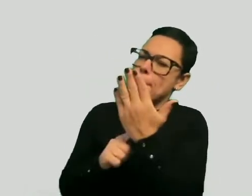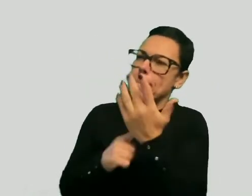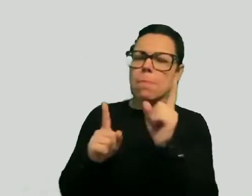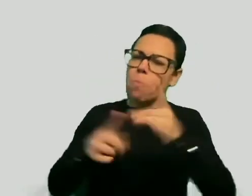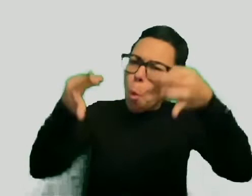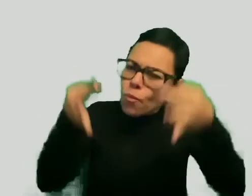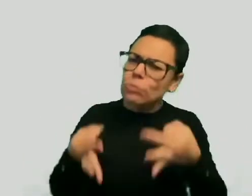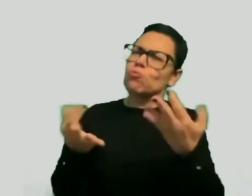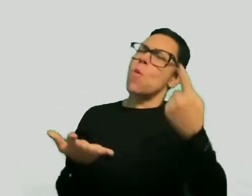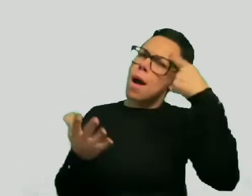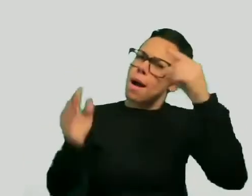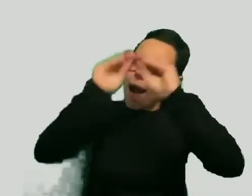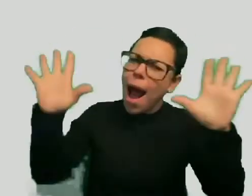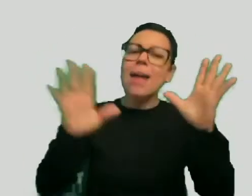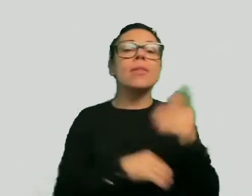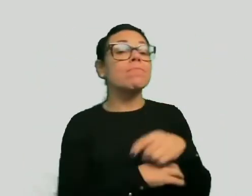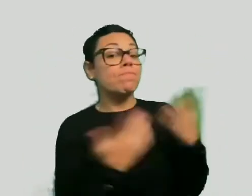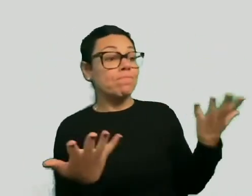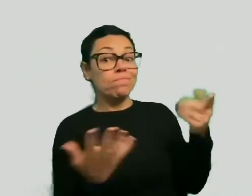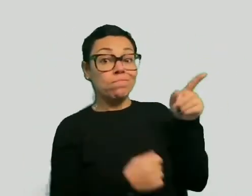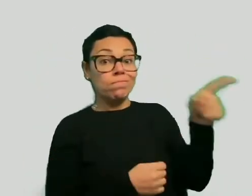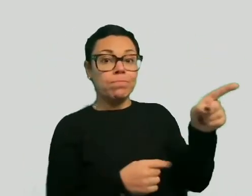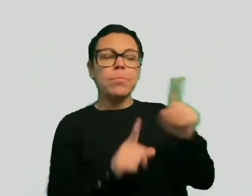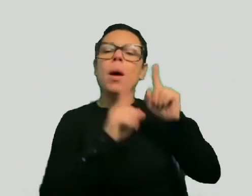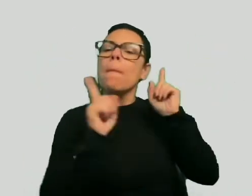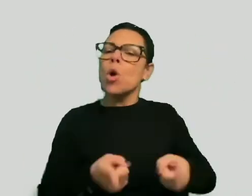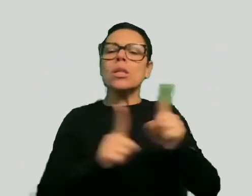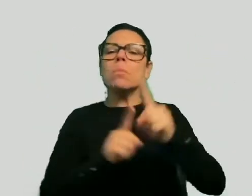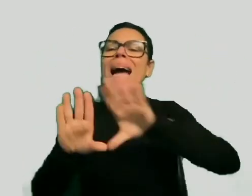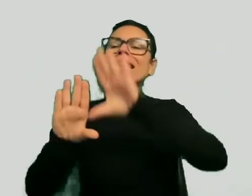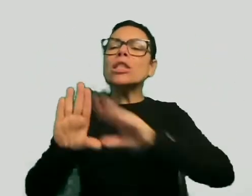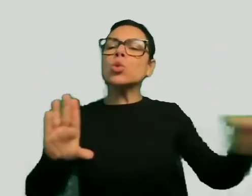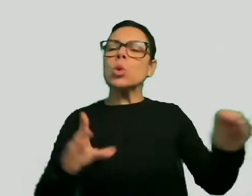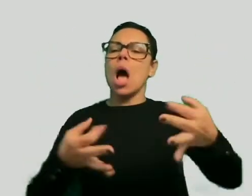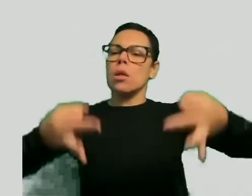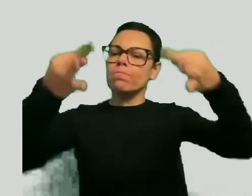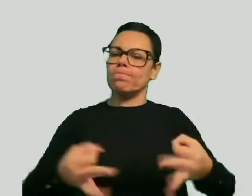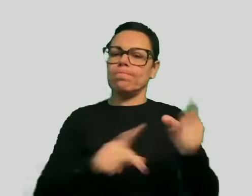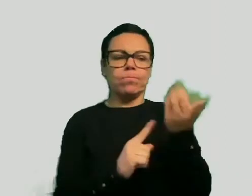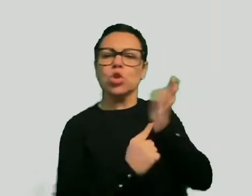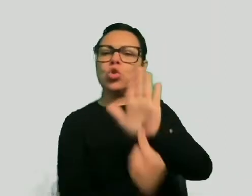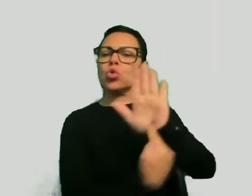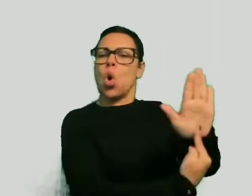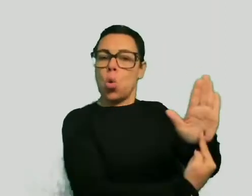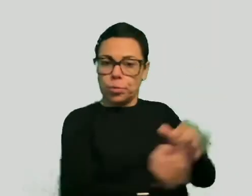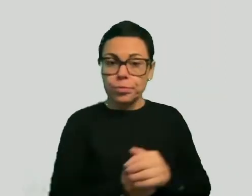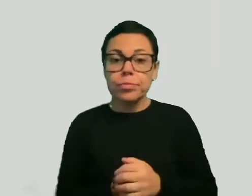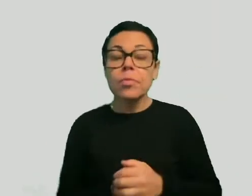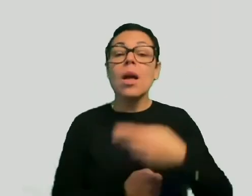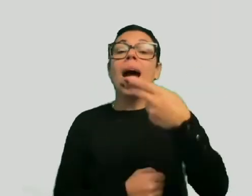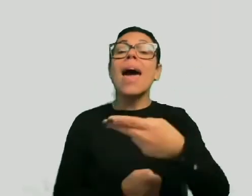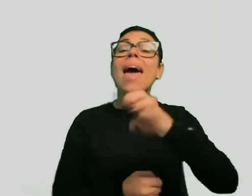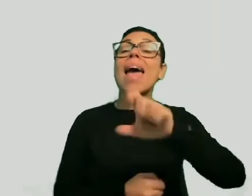can. So what are we going to do? First, I'm going to ask Helena from EIGE to give a presentation. Oh, 1 second, I'm going to first